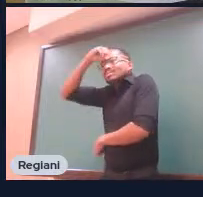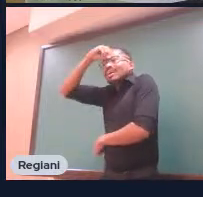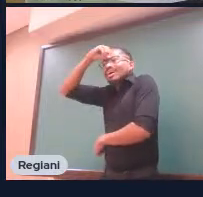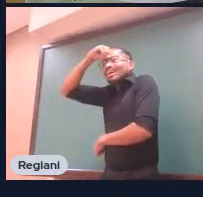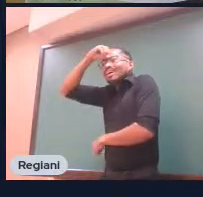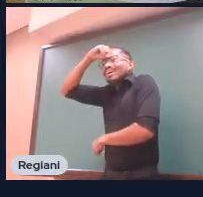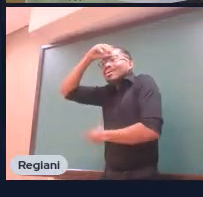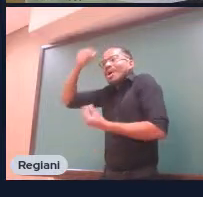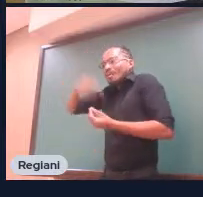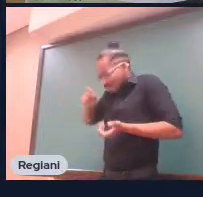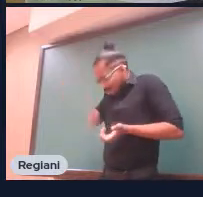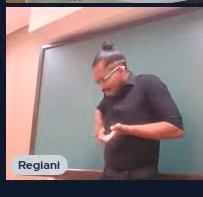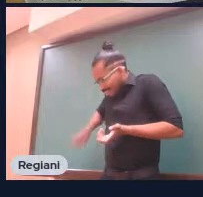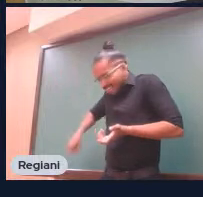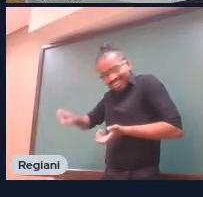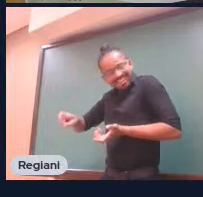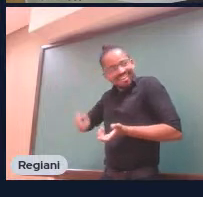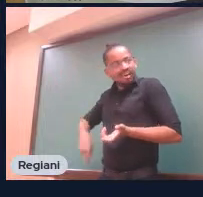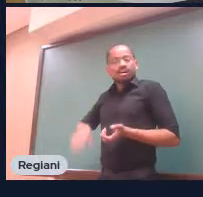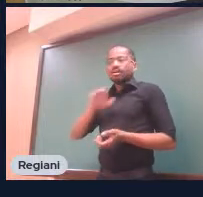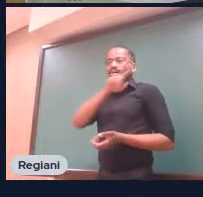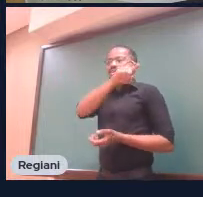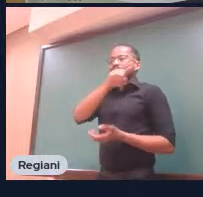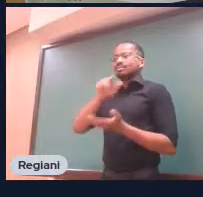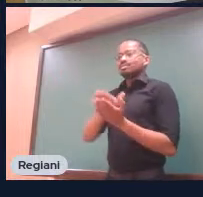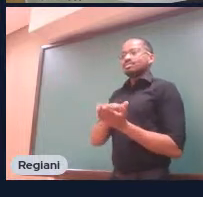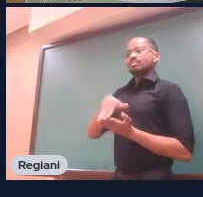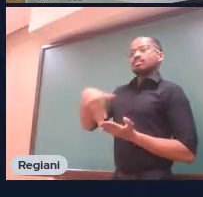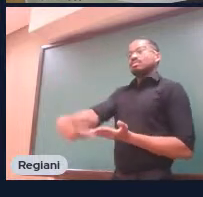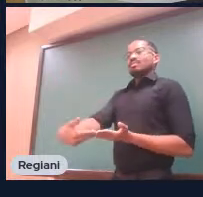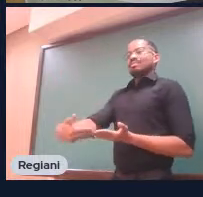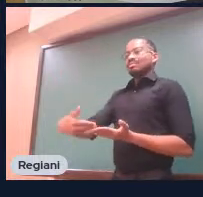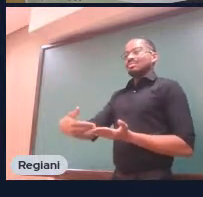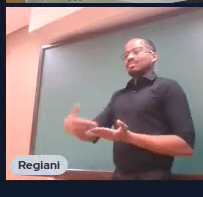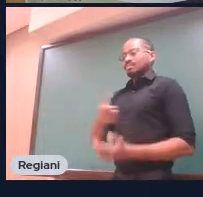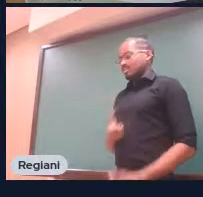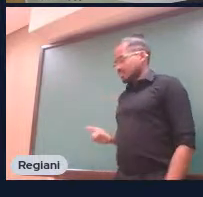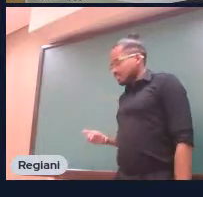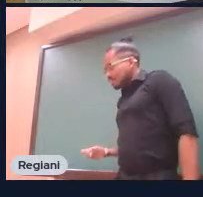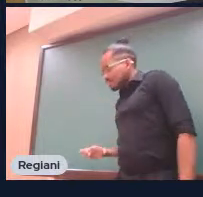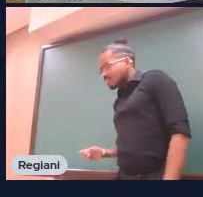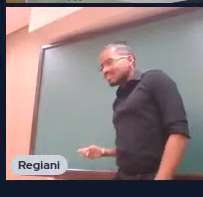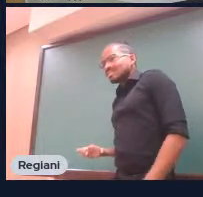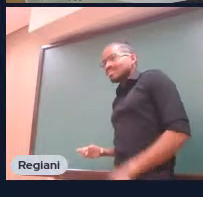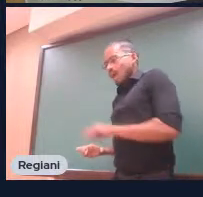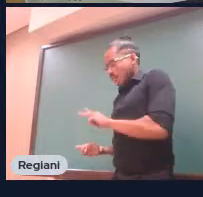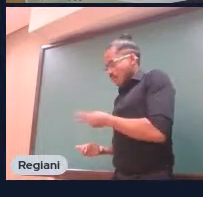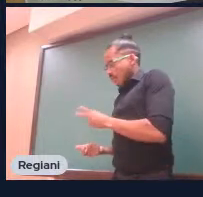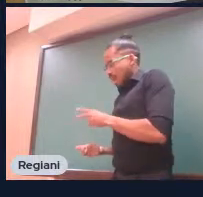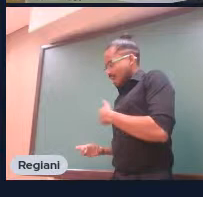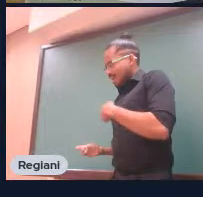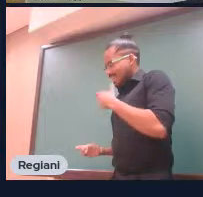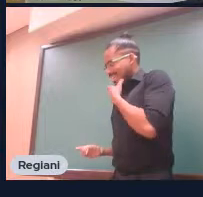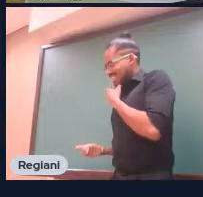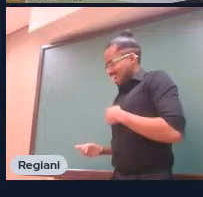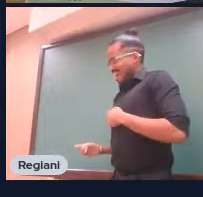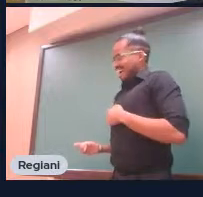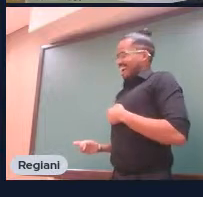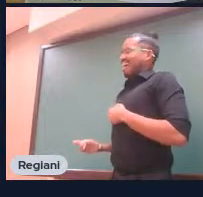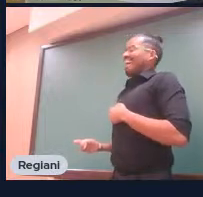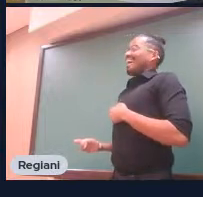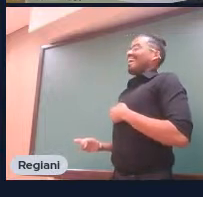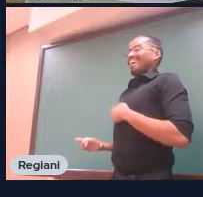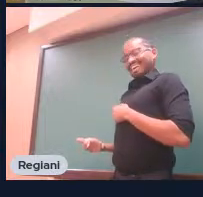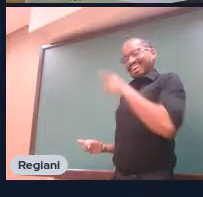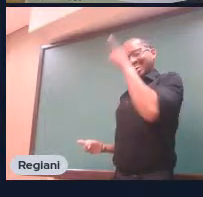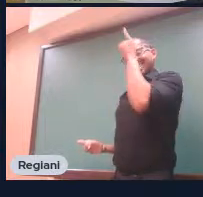he's 8-year-old. He took his camera, and he showed me the same thing translated in